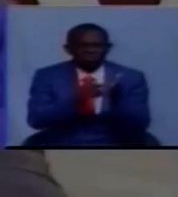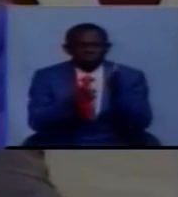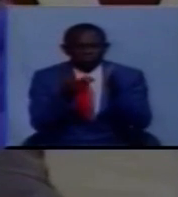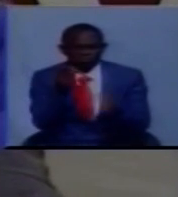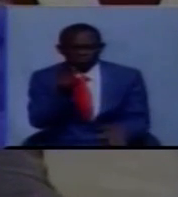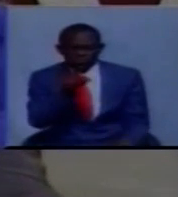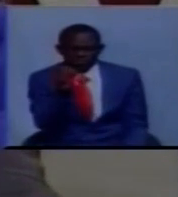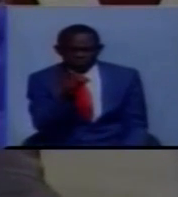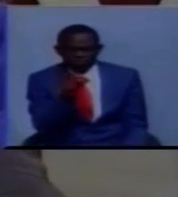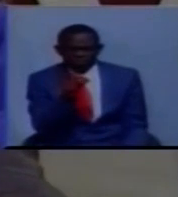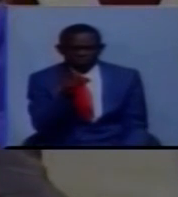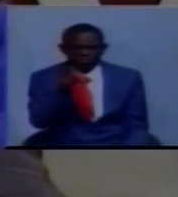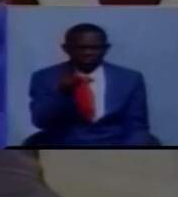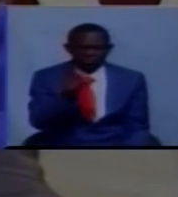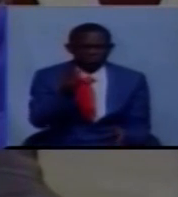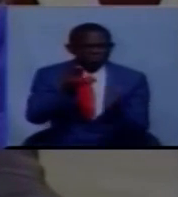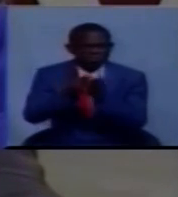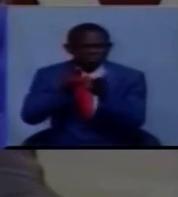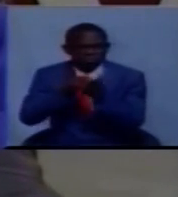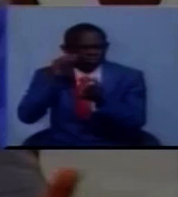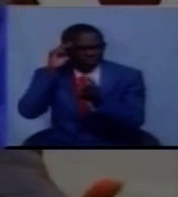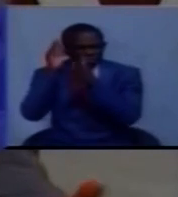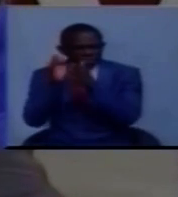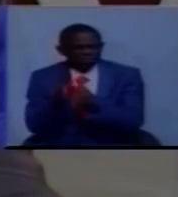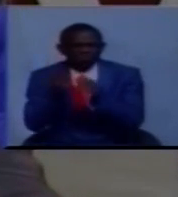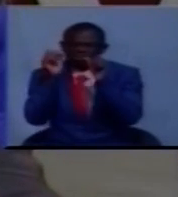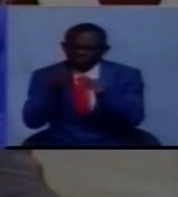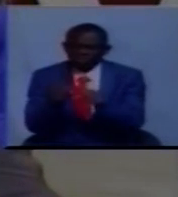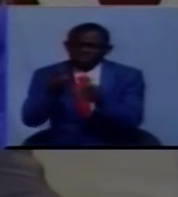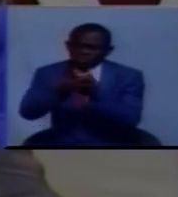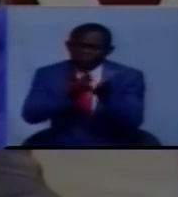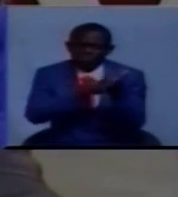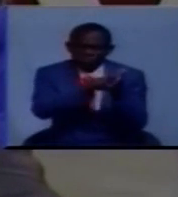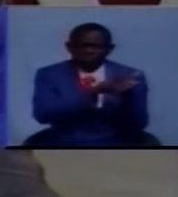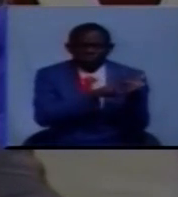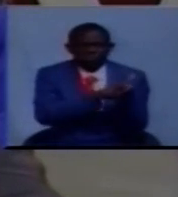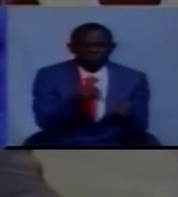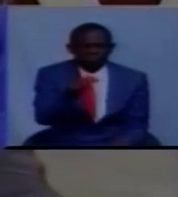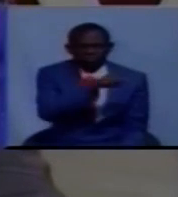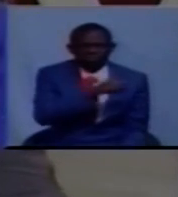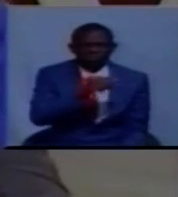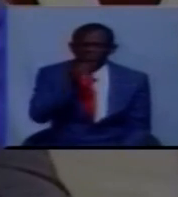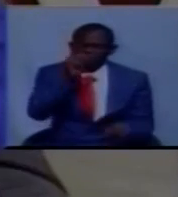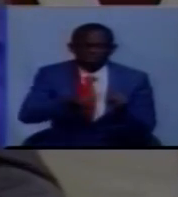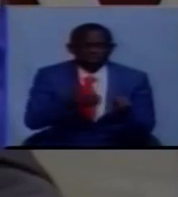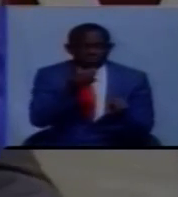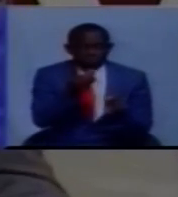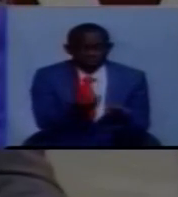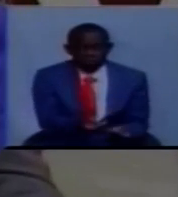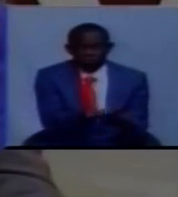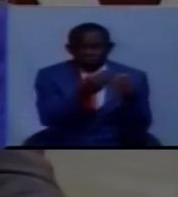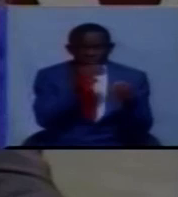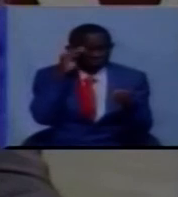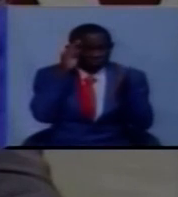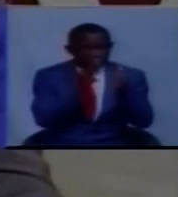all these guys. You need to have a lot of money to bribe everybody. So it is not there. But the thing is, in a lot of cases, the point